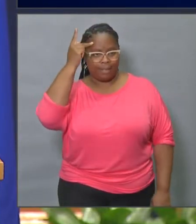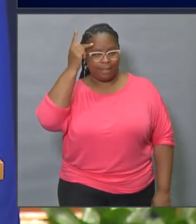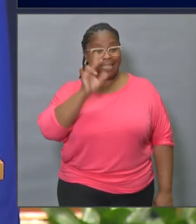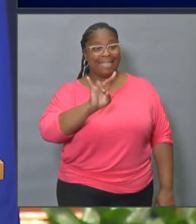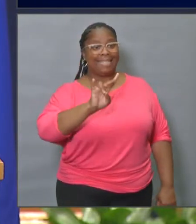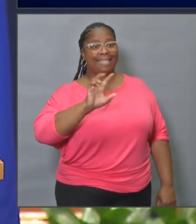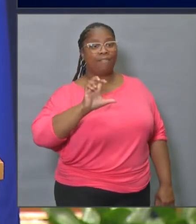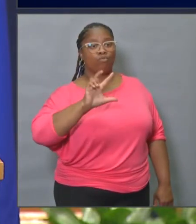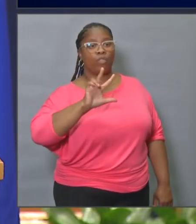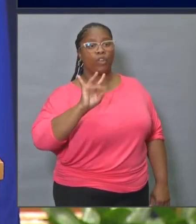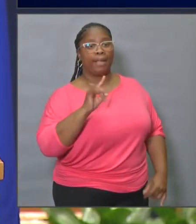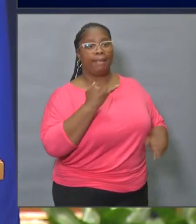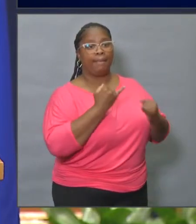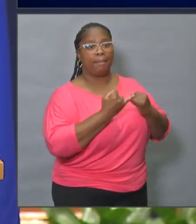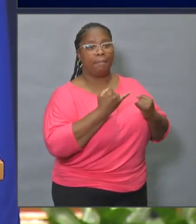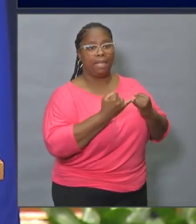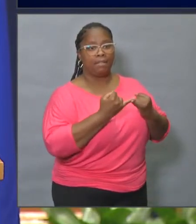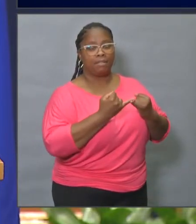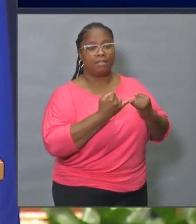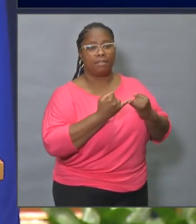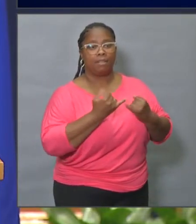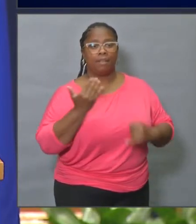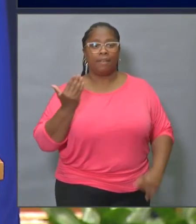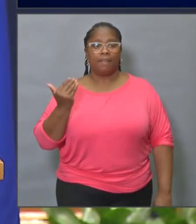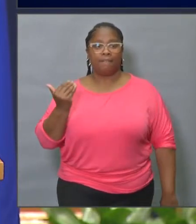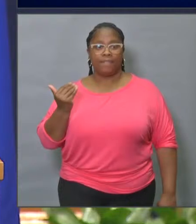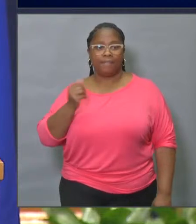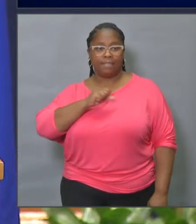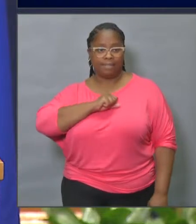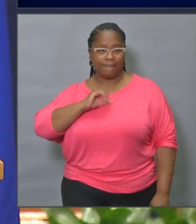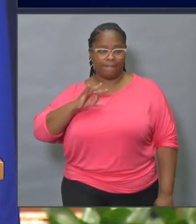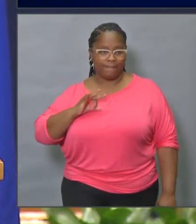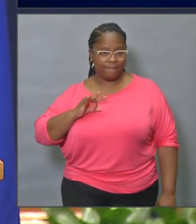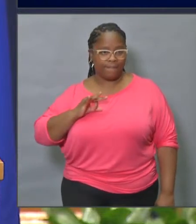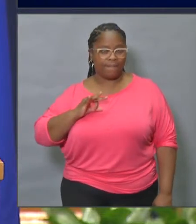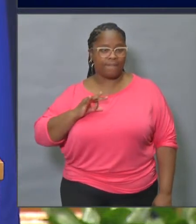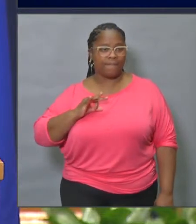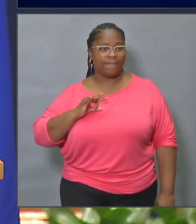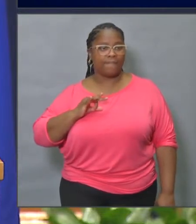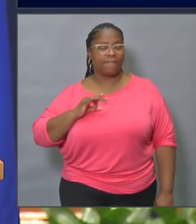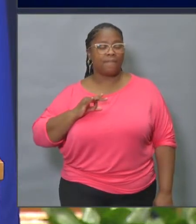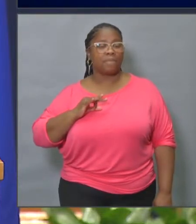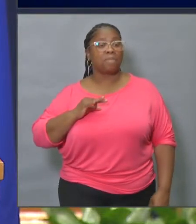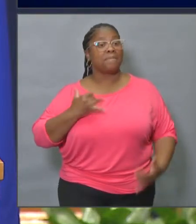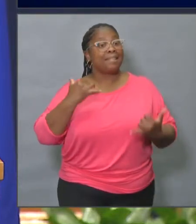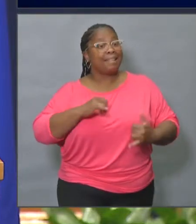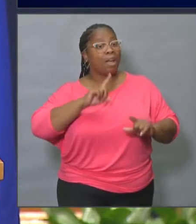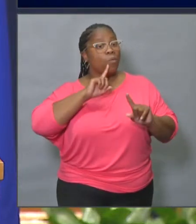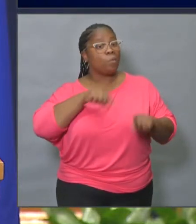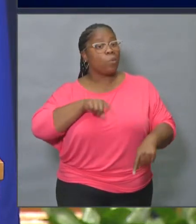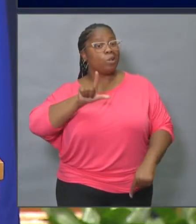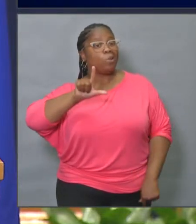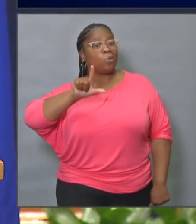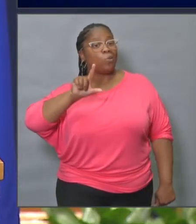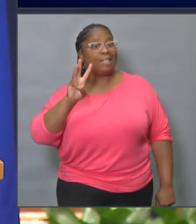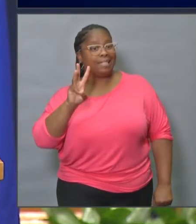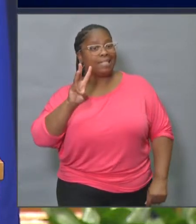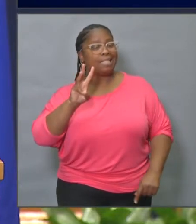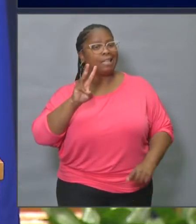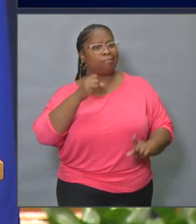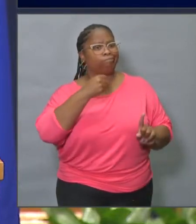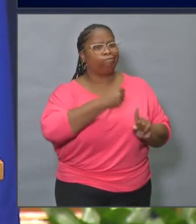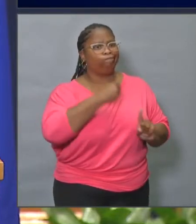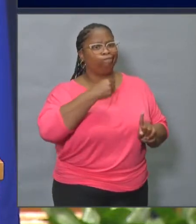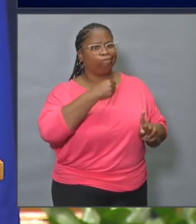738 among people who are incarcerated, and 15 among staff. We now are reporting 26 cases in the